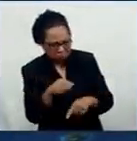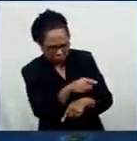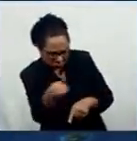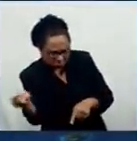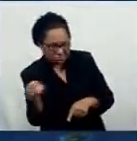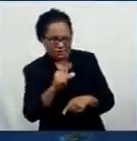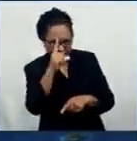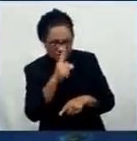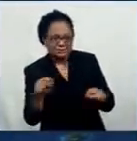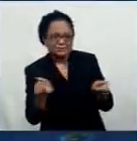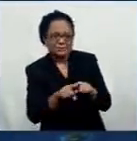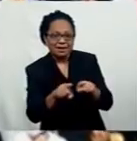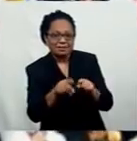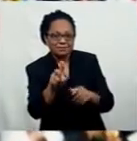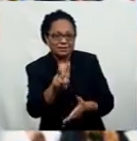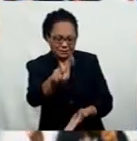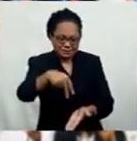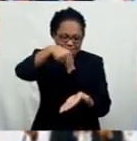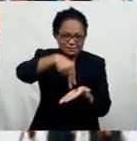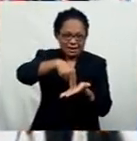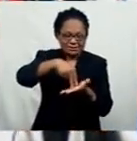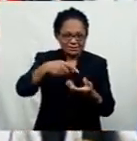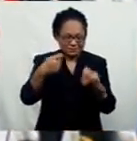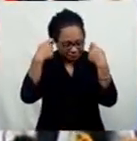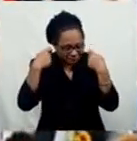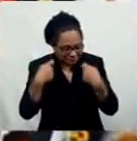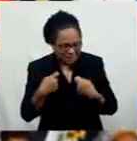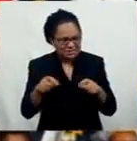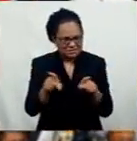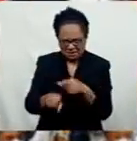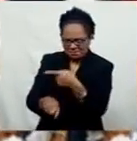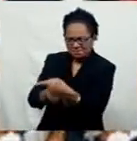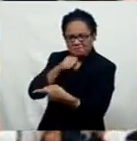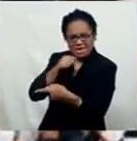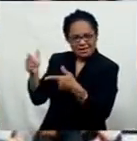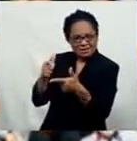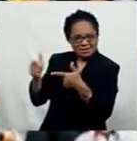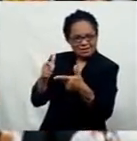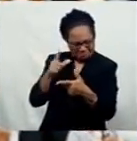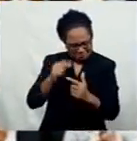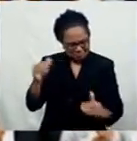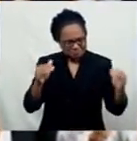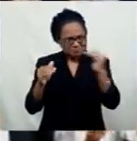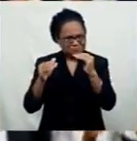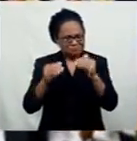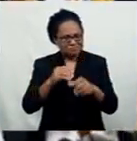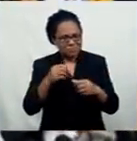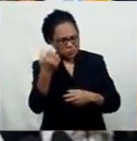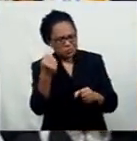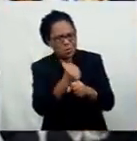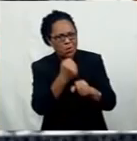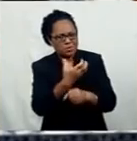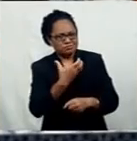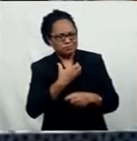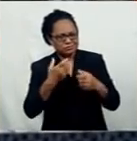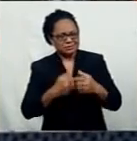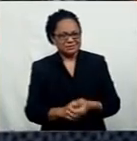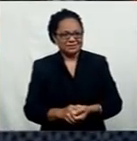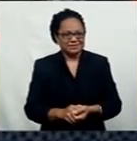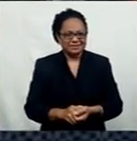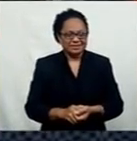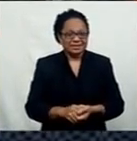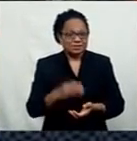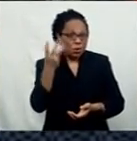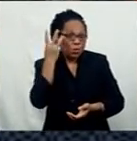in the podium, and just like the boys, we're lifting the cup and getting that gold medal back. The women's player base in the country is expected